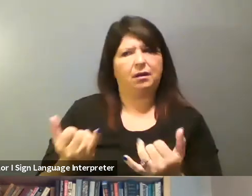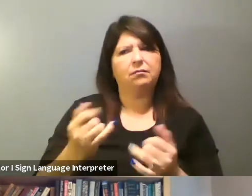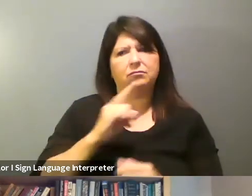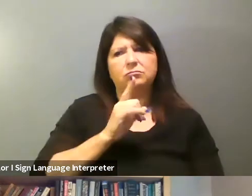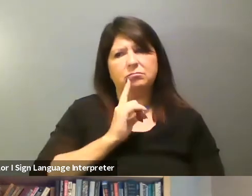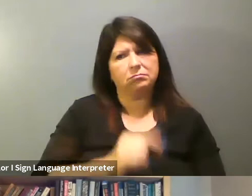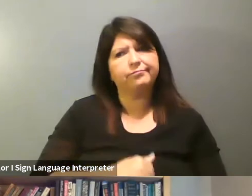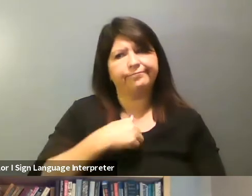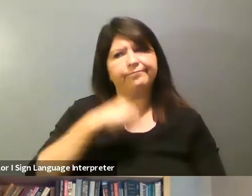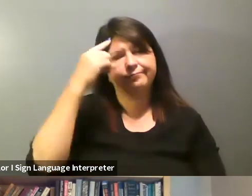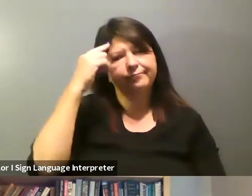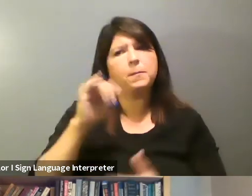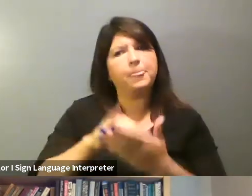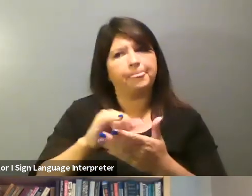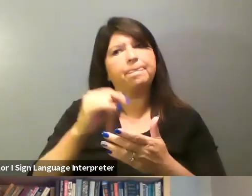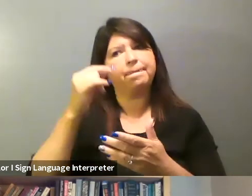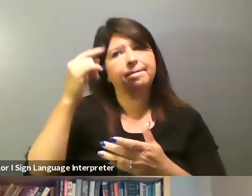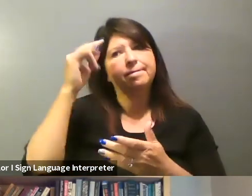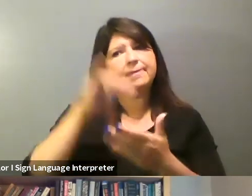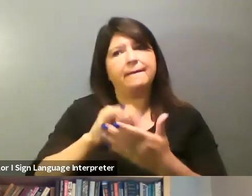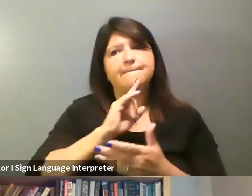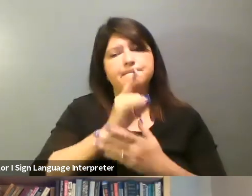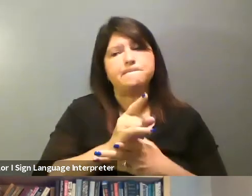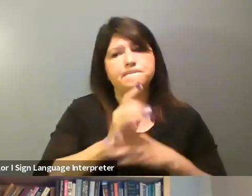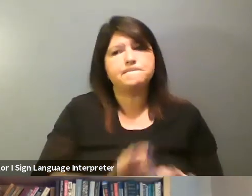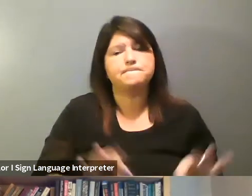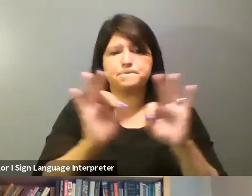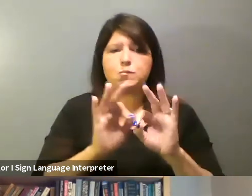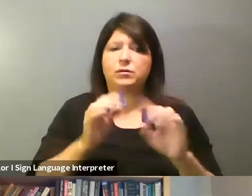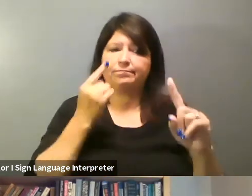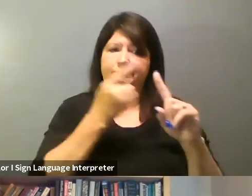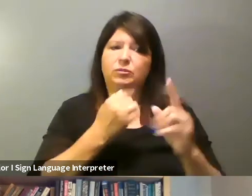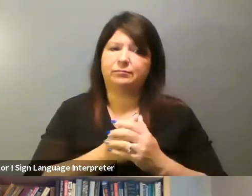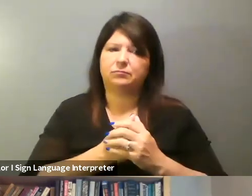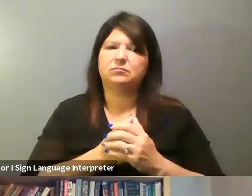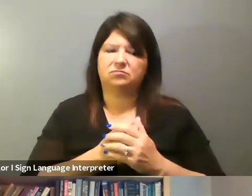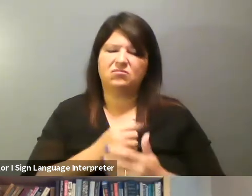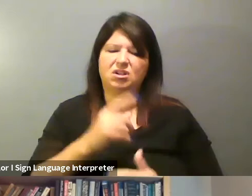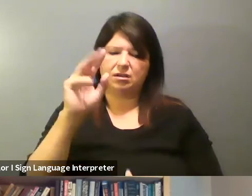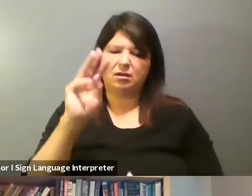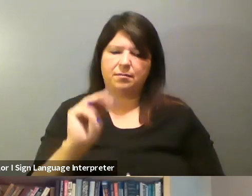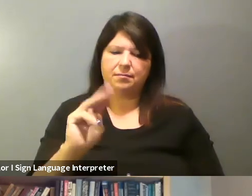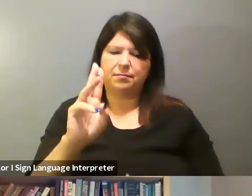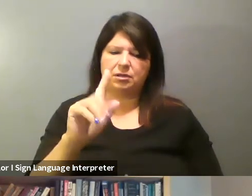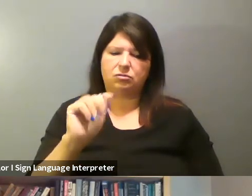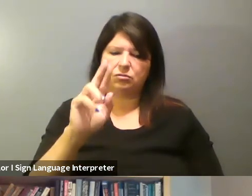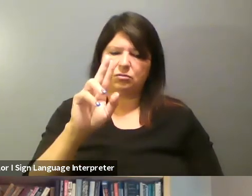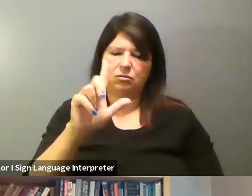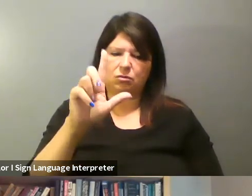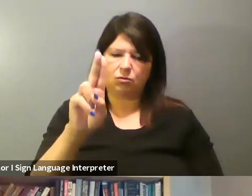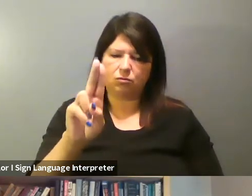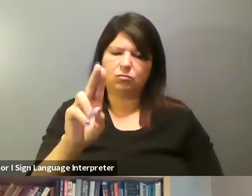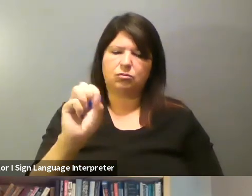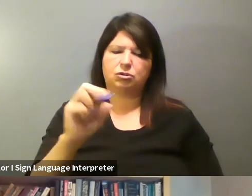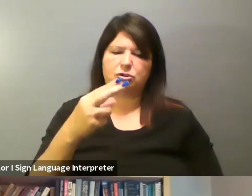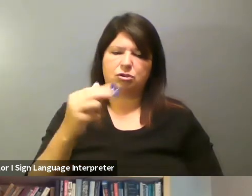for me, I think that's a pretty important point, is that Mutulu Shakur should be free. Very, very,